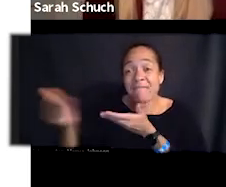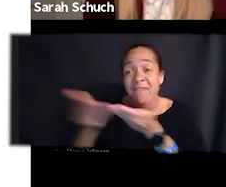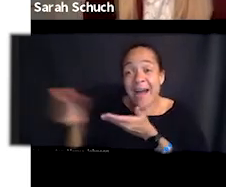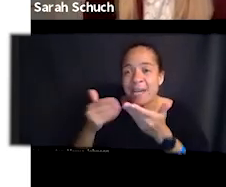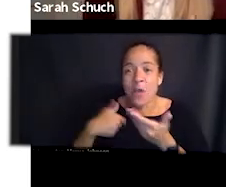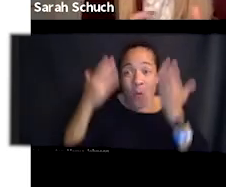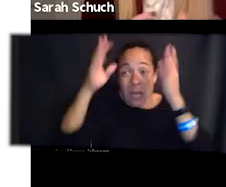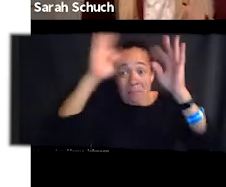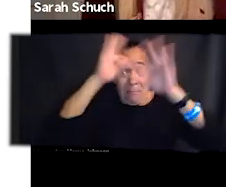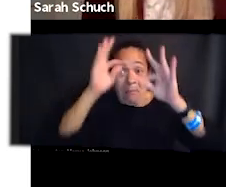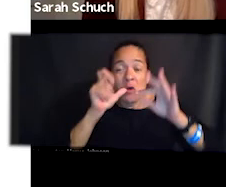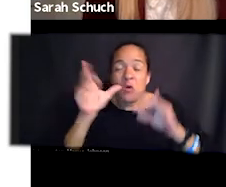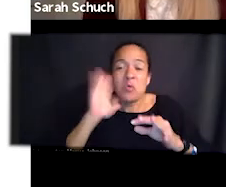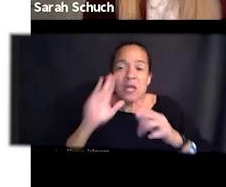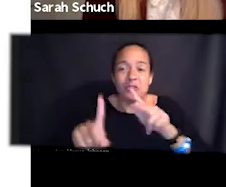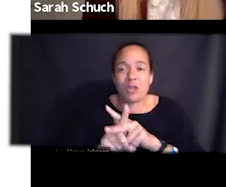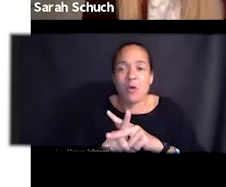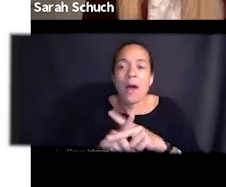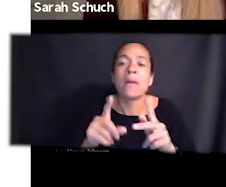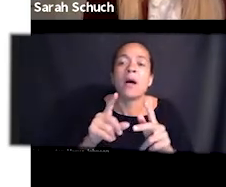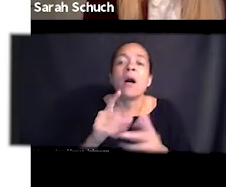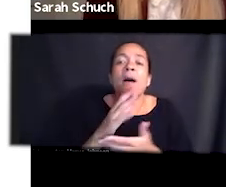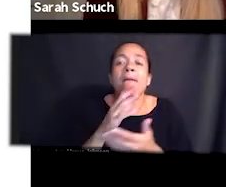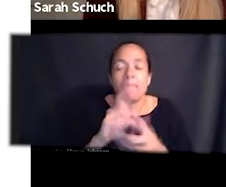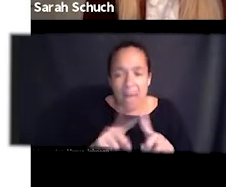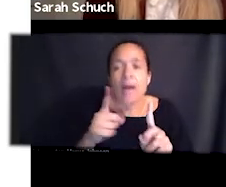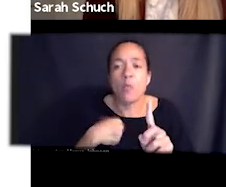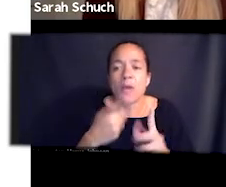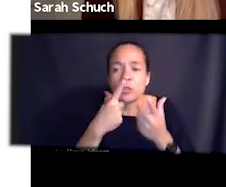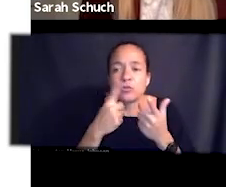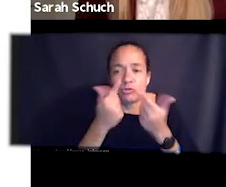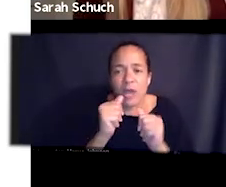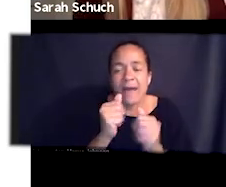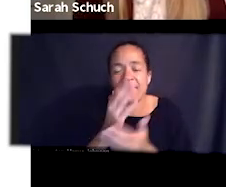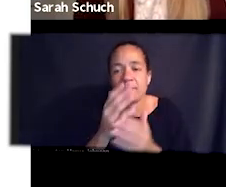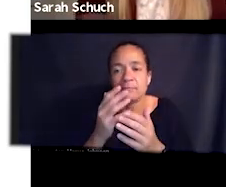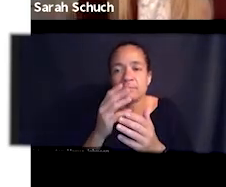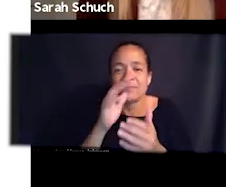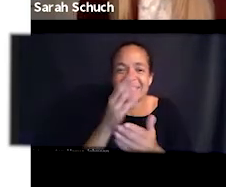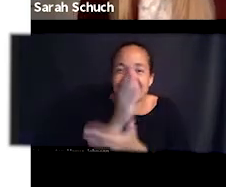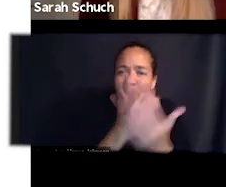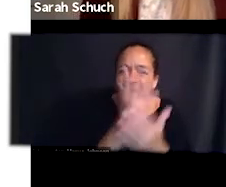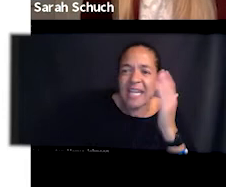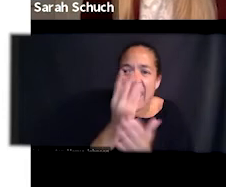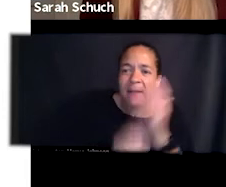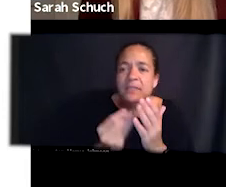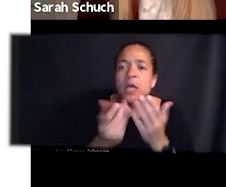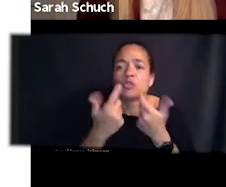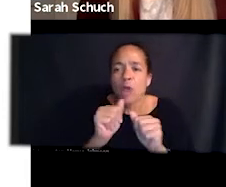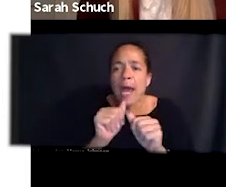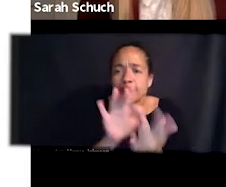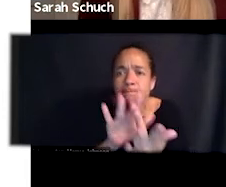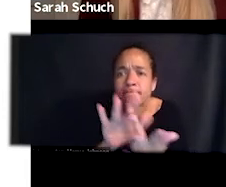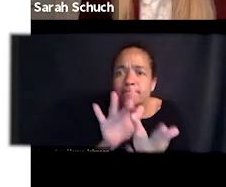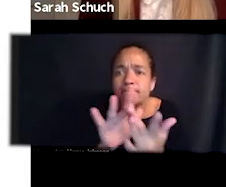something moving forward that we'll try to fill in those gaps as well. Flint has 9 wards,